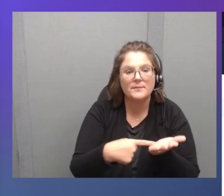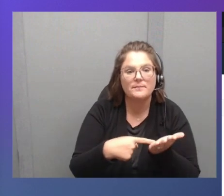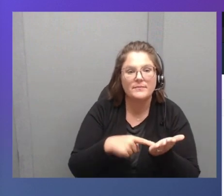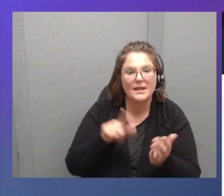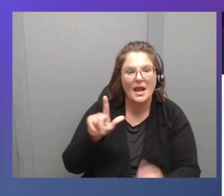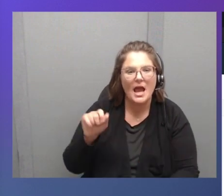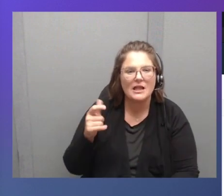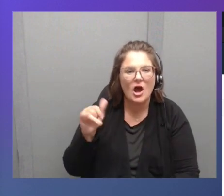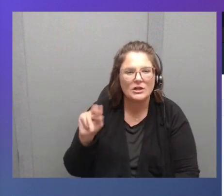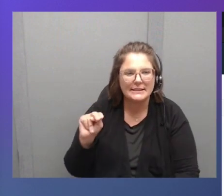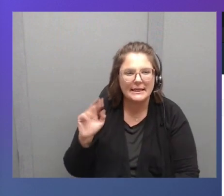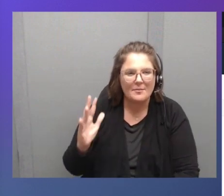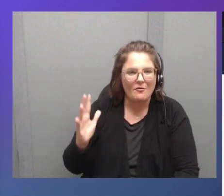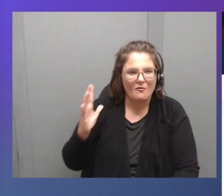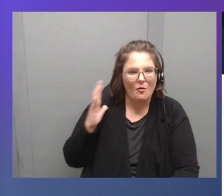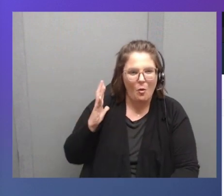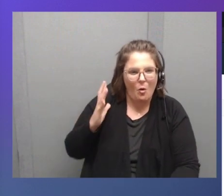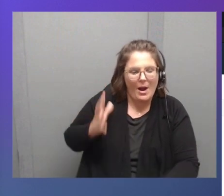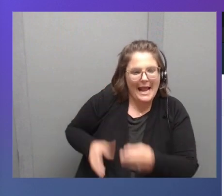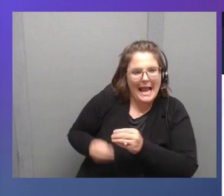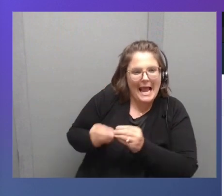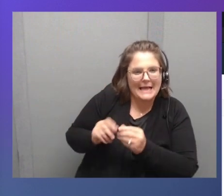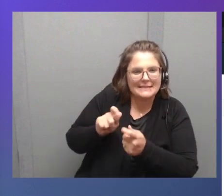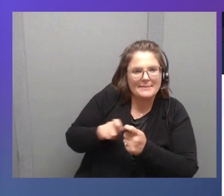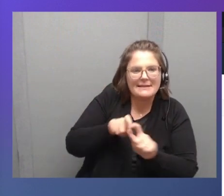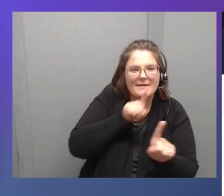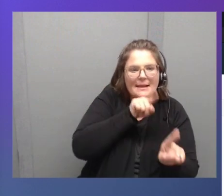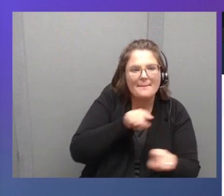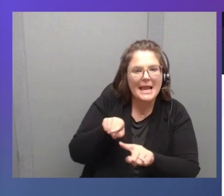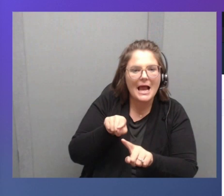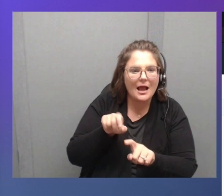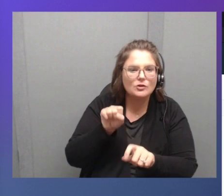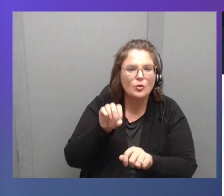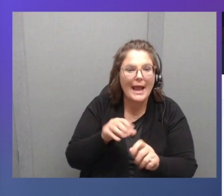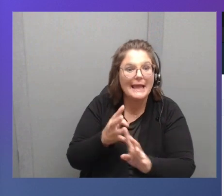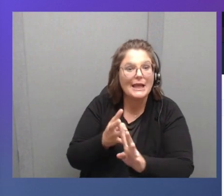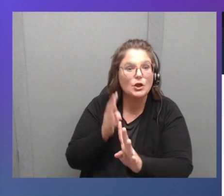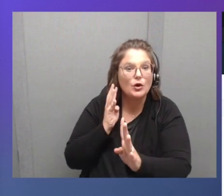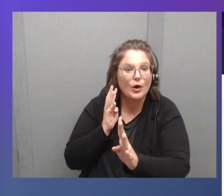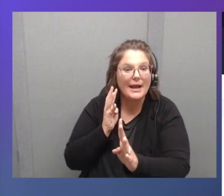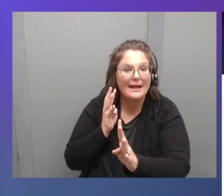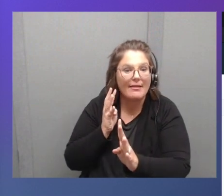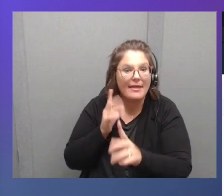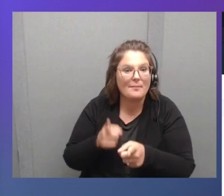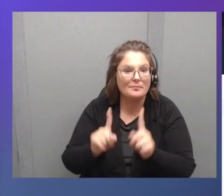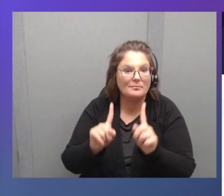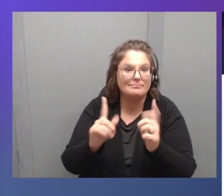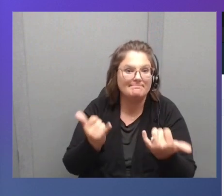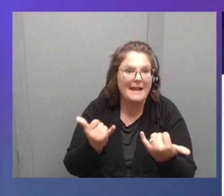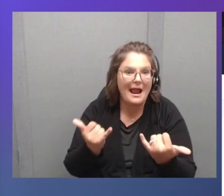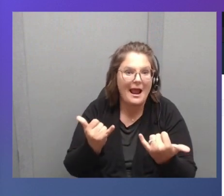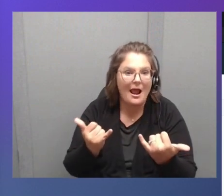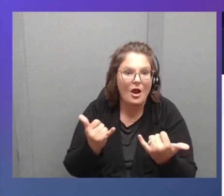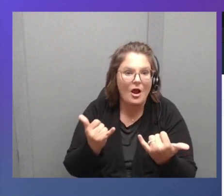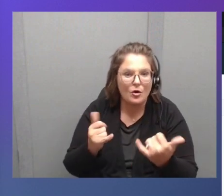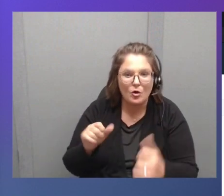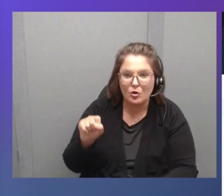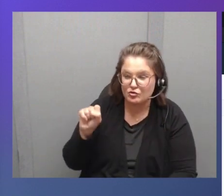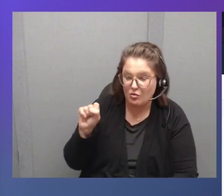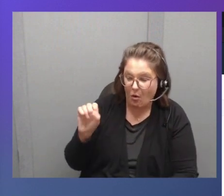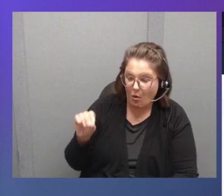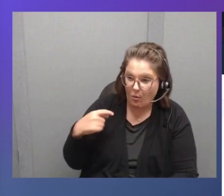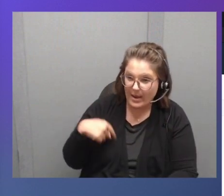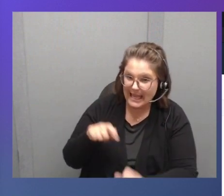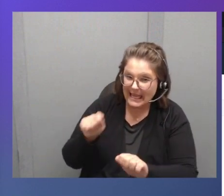and I've put certain commands into the prompt so that I can query them here on air. You're saying we can query the history